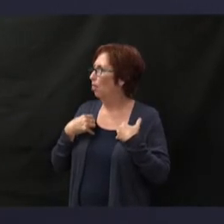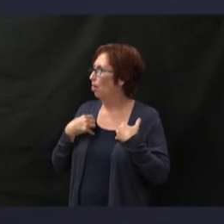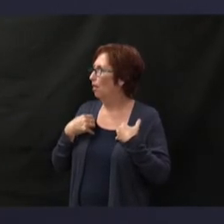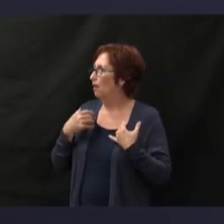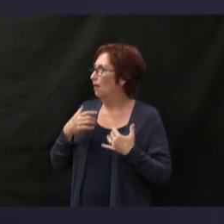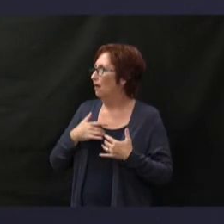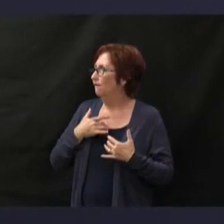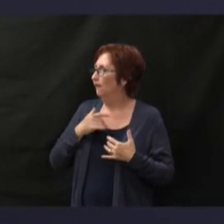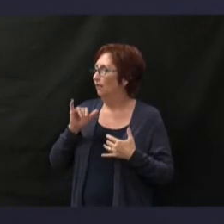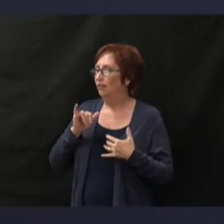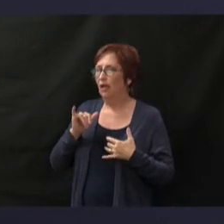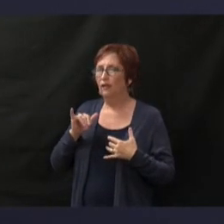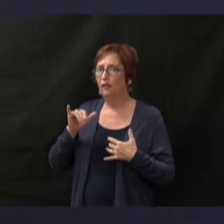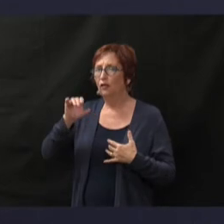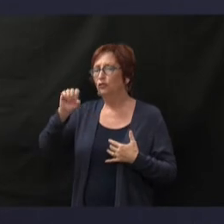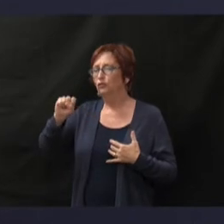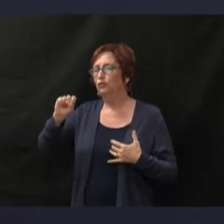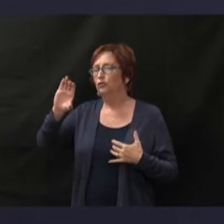on the second A.